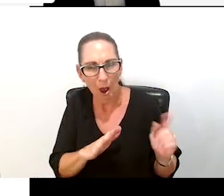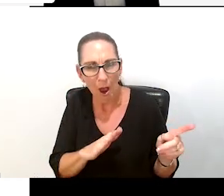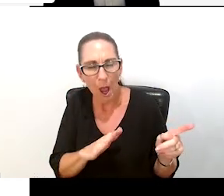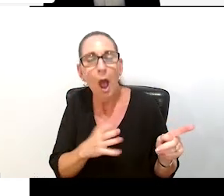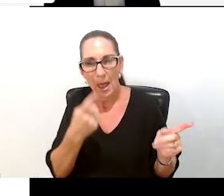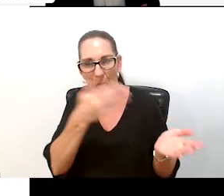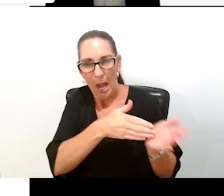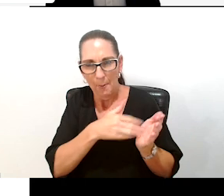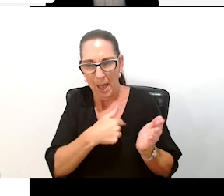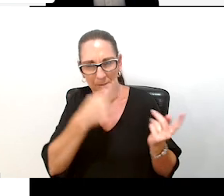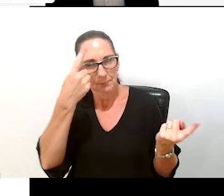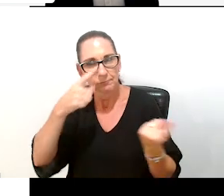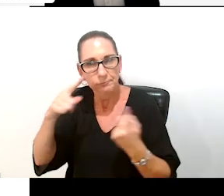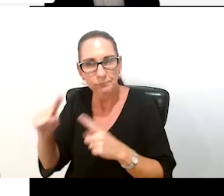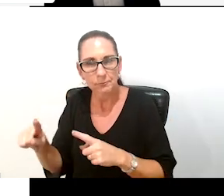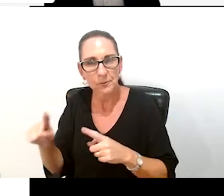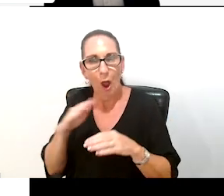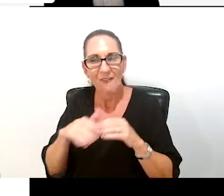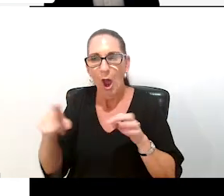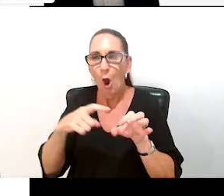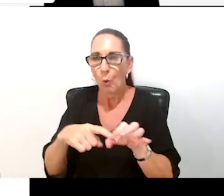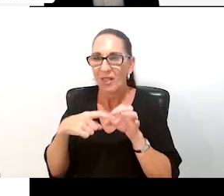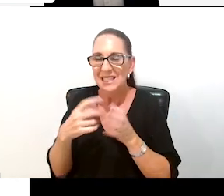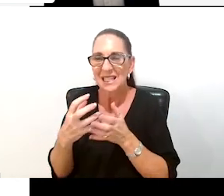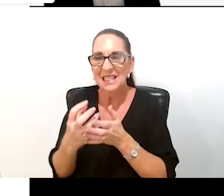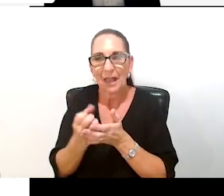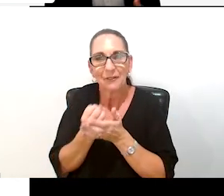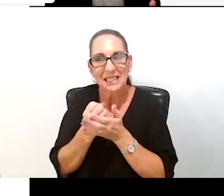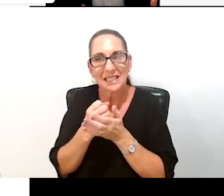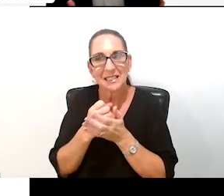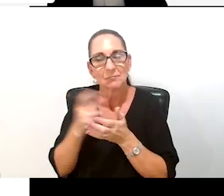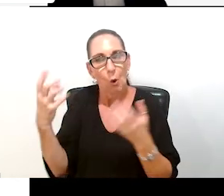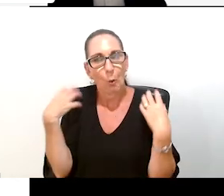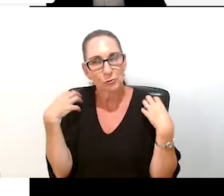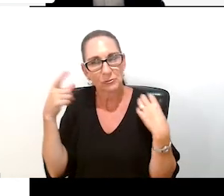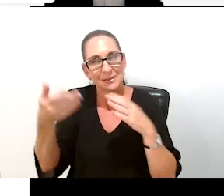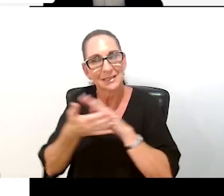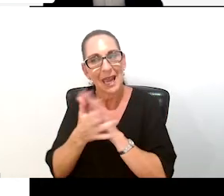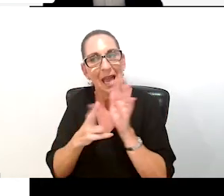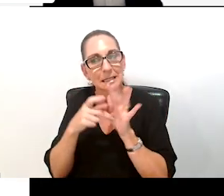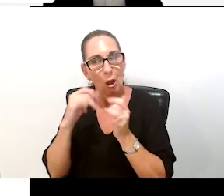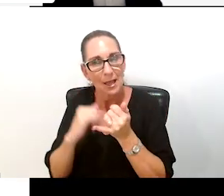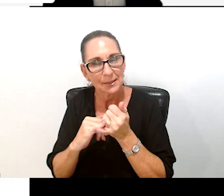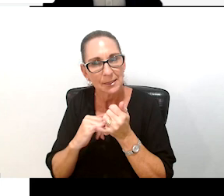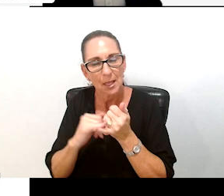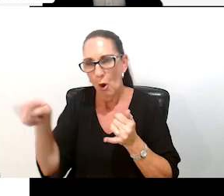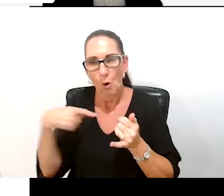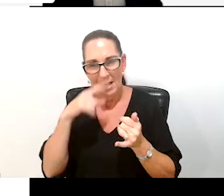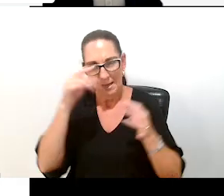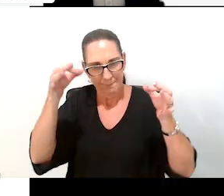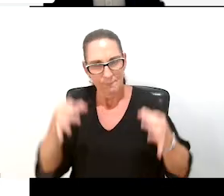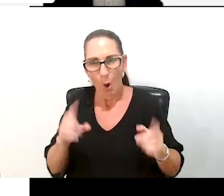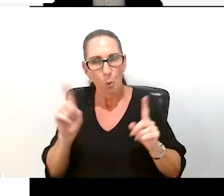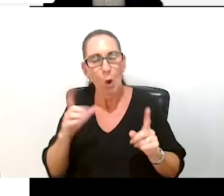the Quality and Safety Commission for the NDIS to then say, okay, this is what we need to